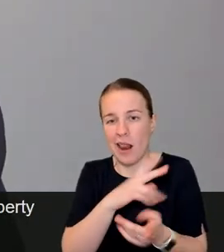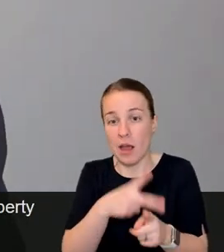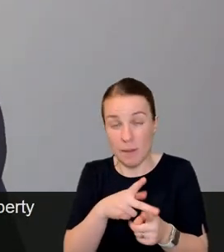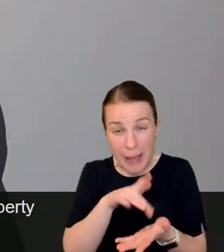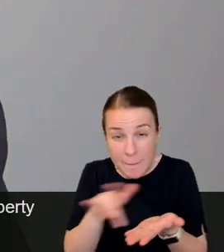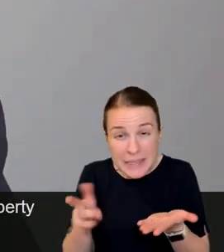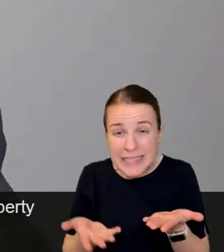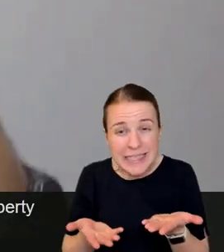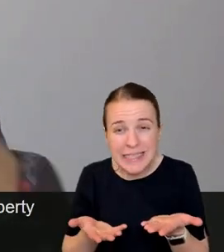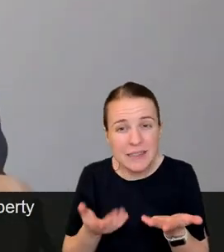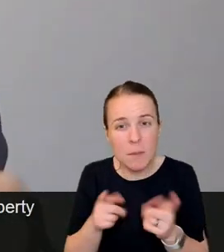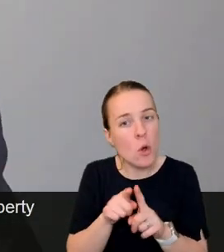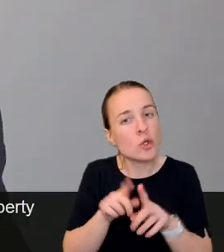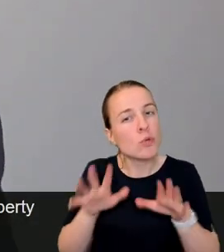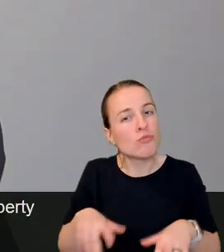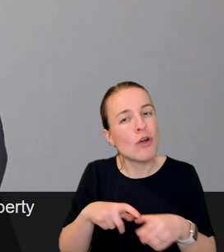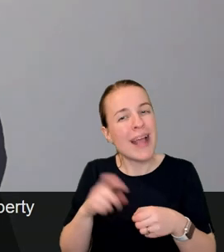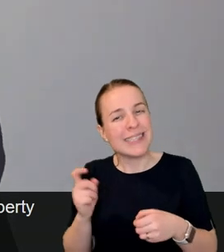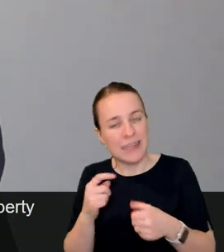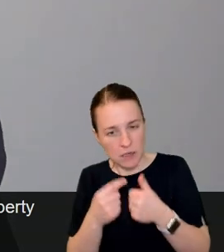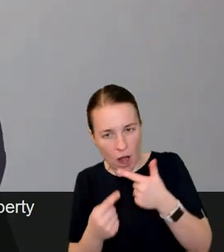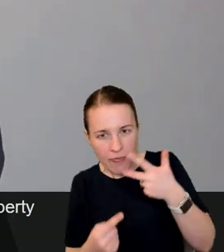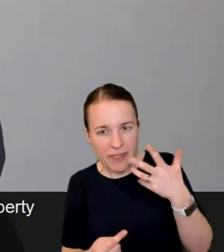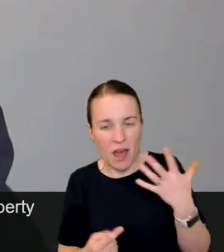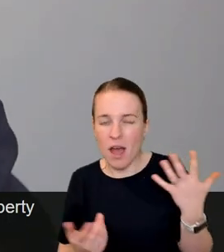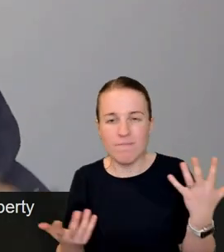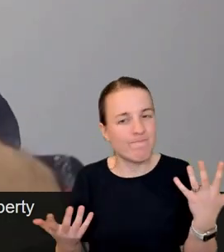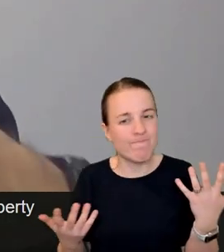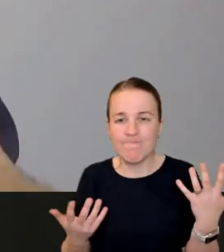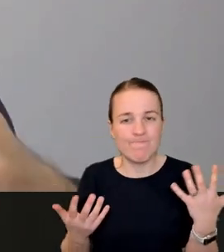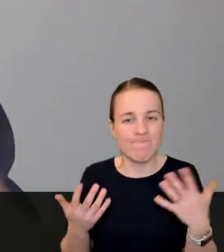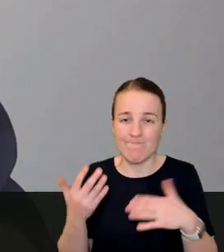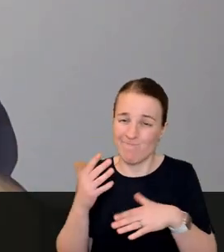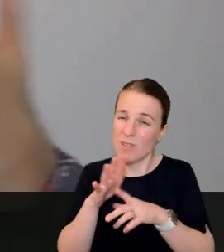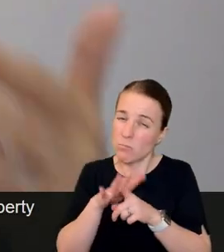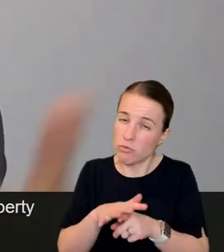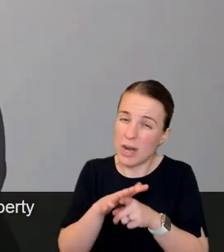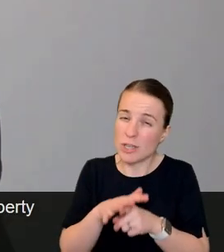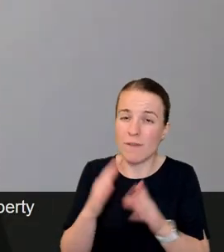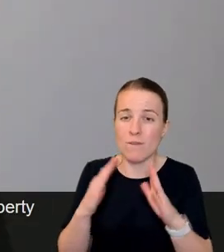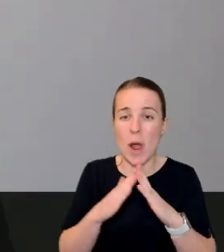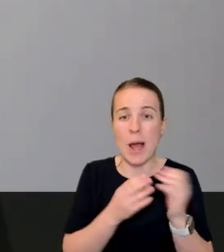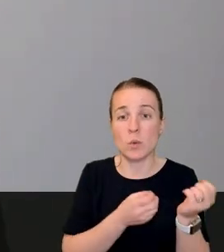so forth. There are real pressures in relation to the housing supply. So we continue to work with the